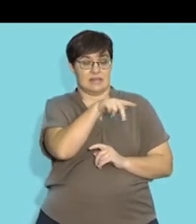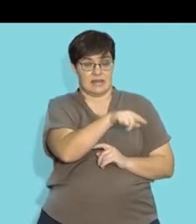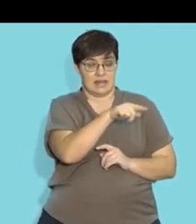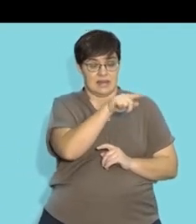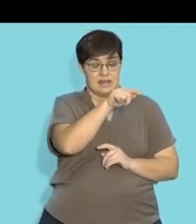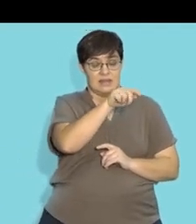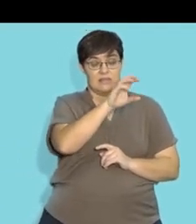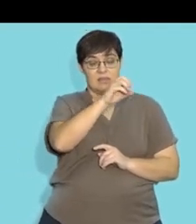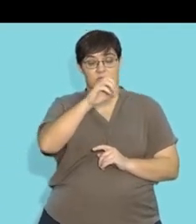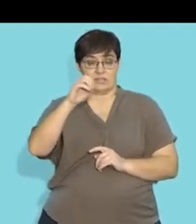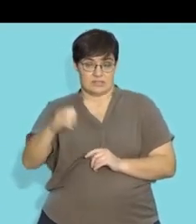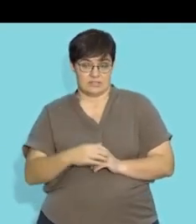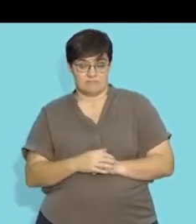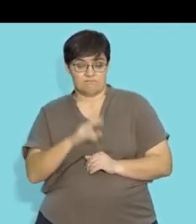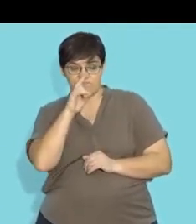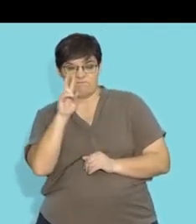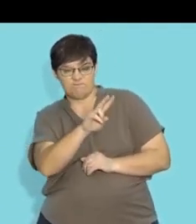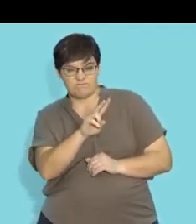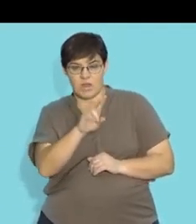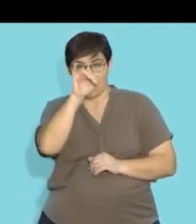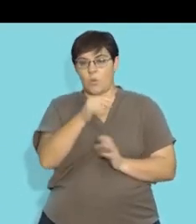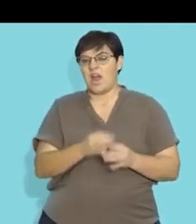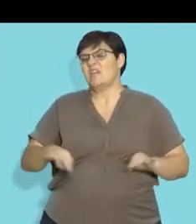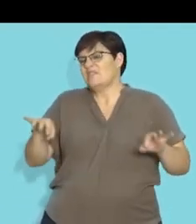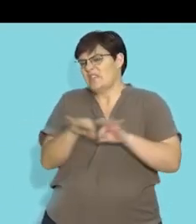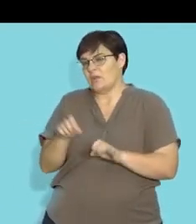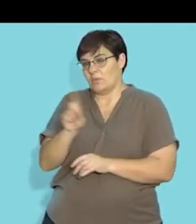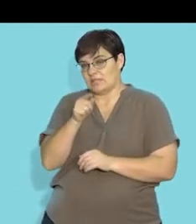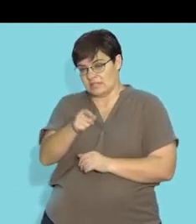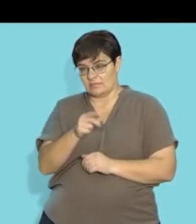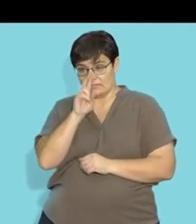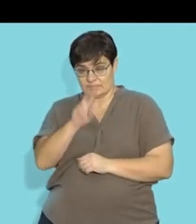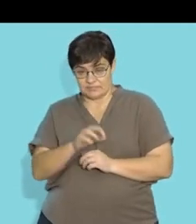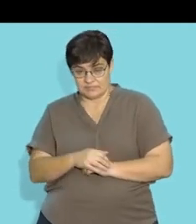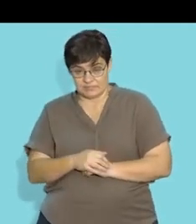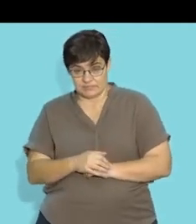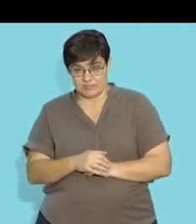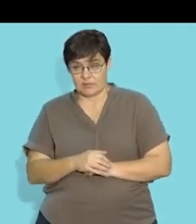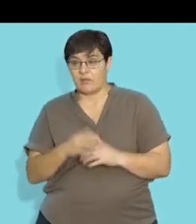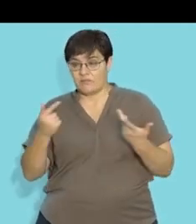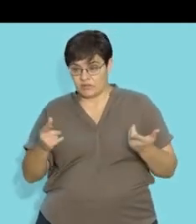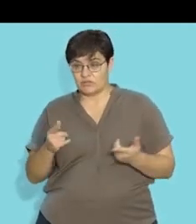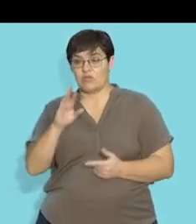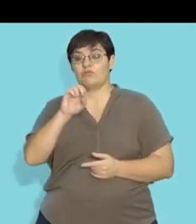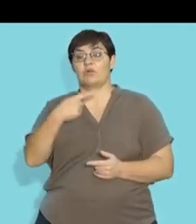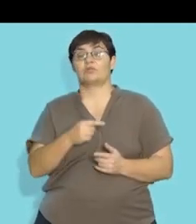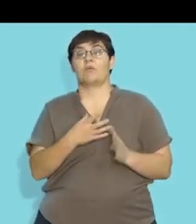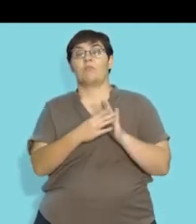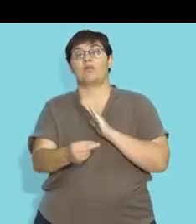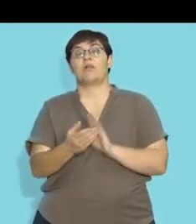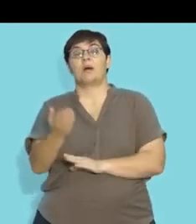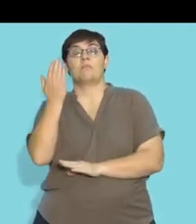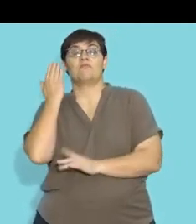19 and see what is the Y value. Are we all together? So we have our regression model in